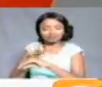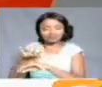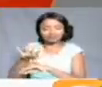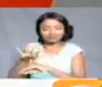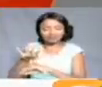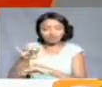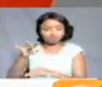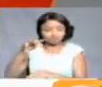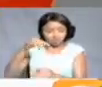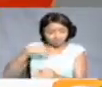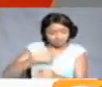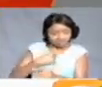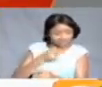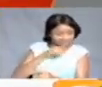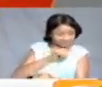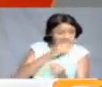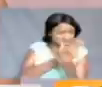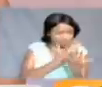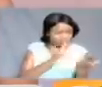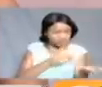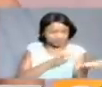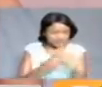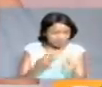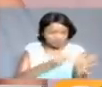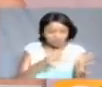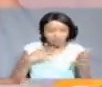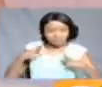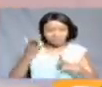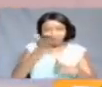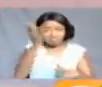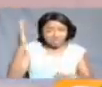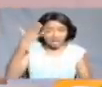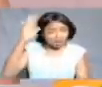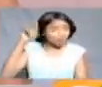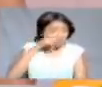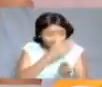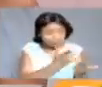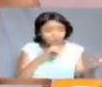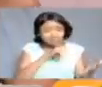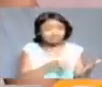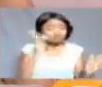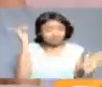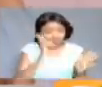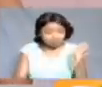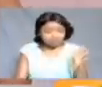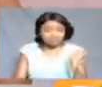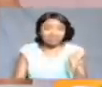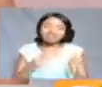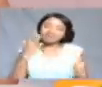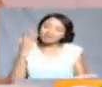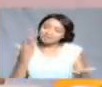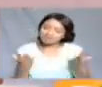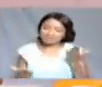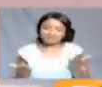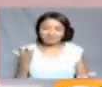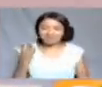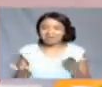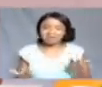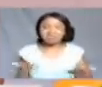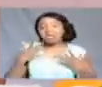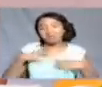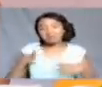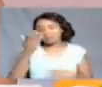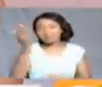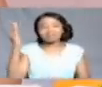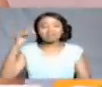product? Am I now talking about your product? Are people now aware of your product in a way that they may not? And then maybe are people buying your product?